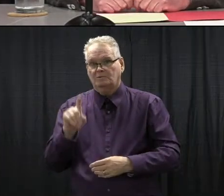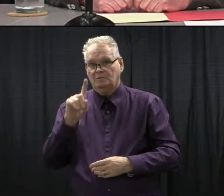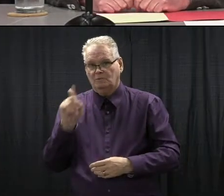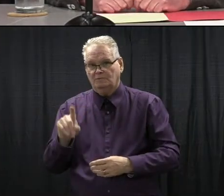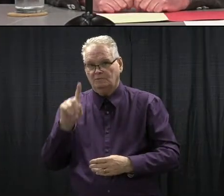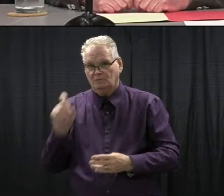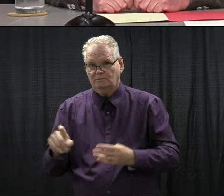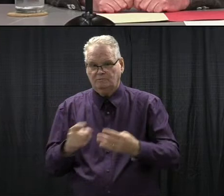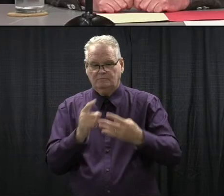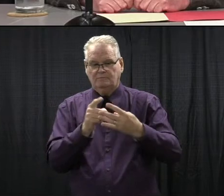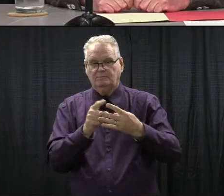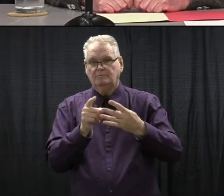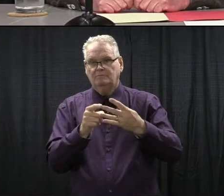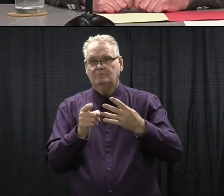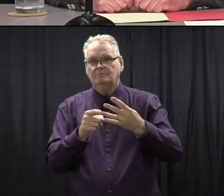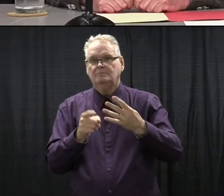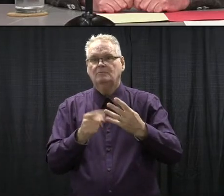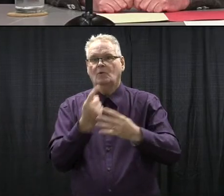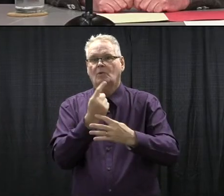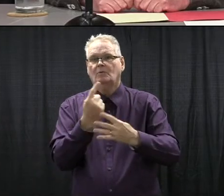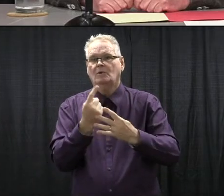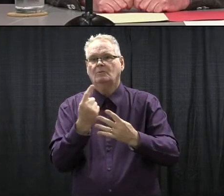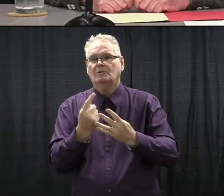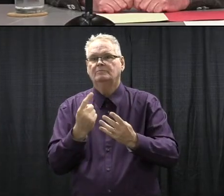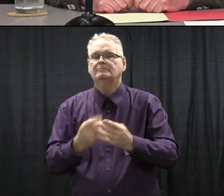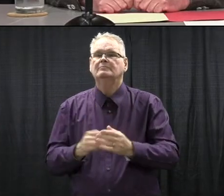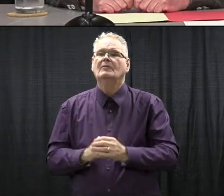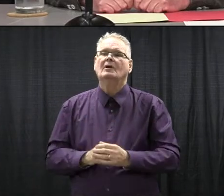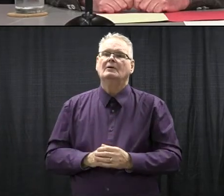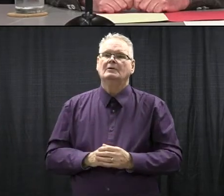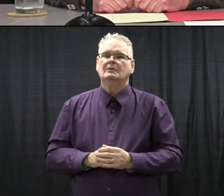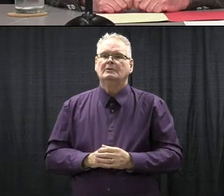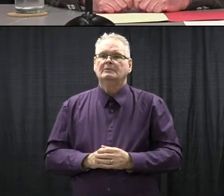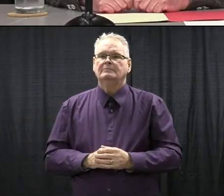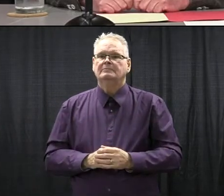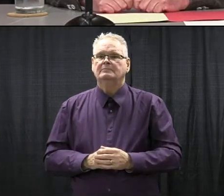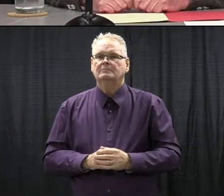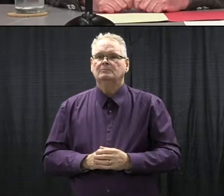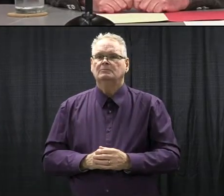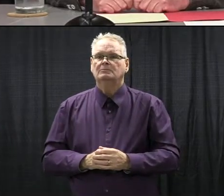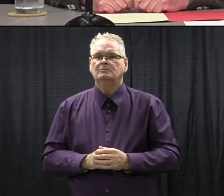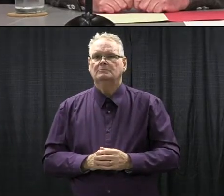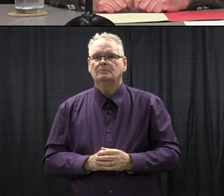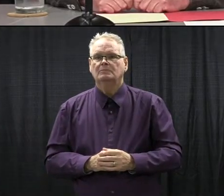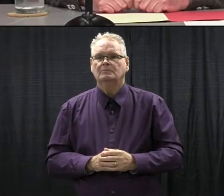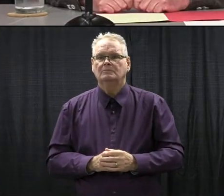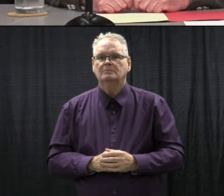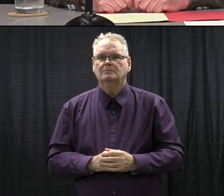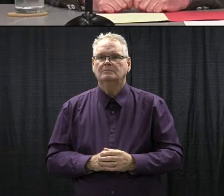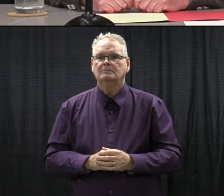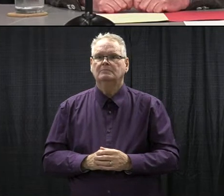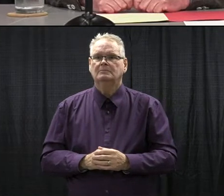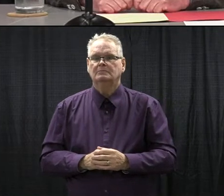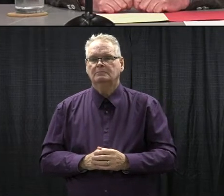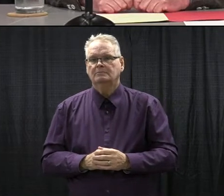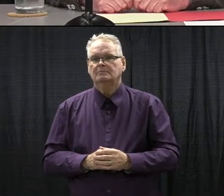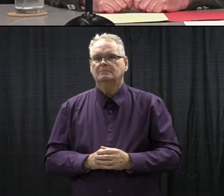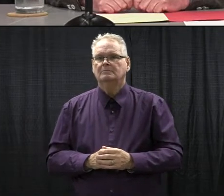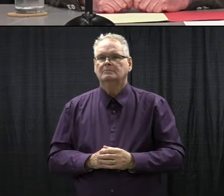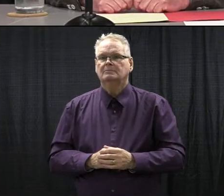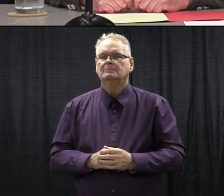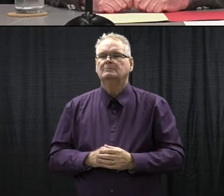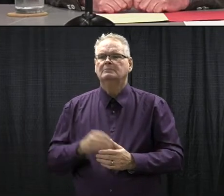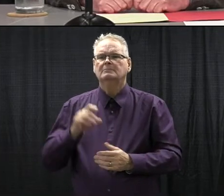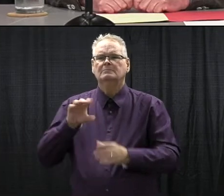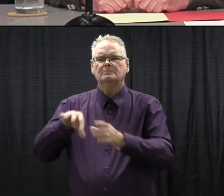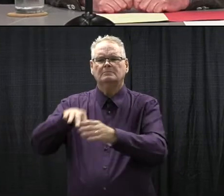Yes, we're seeing other jurisdictions do lotteries for those who have been vaccinated, knowing that our vaccination rate is extremely high in our province,